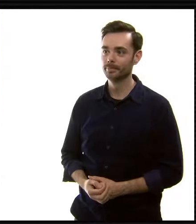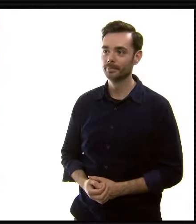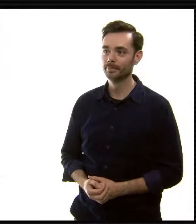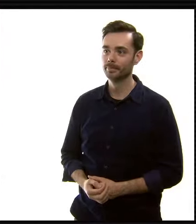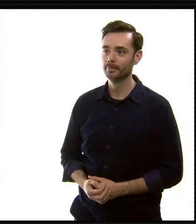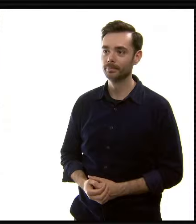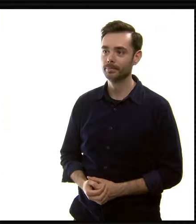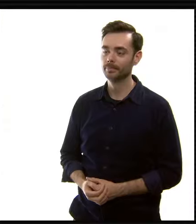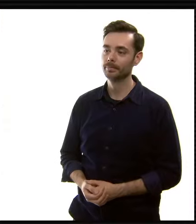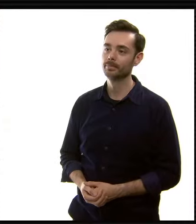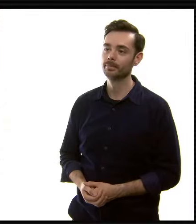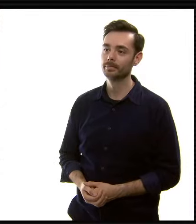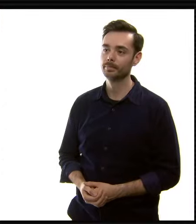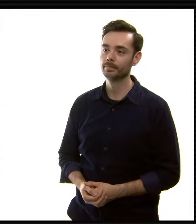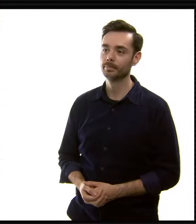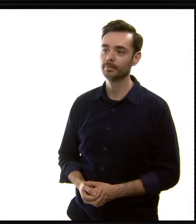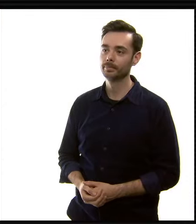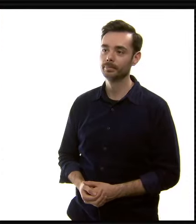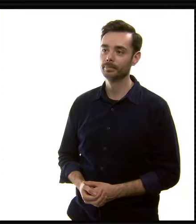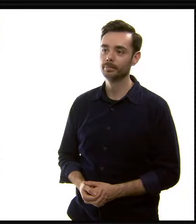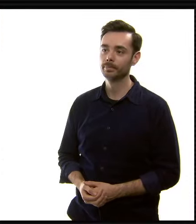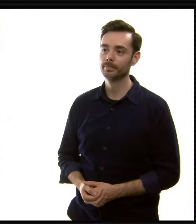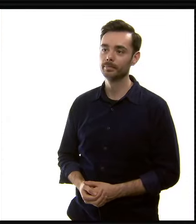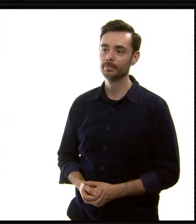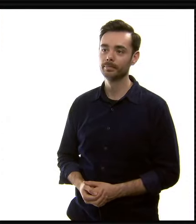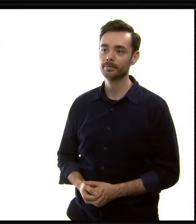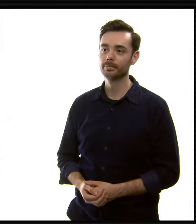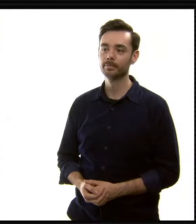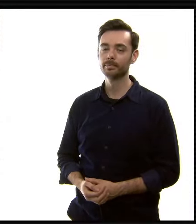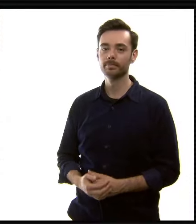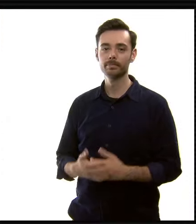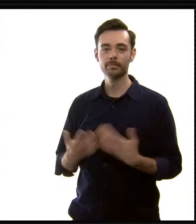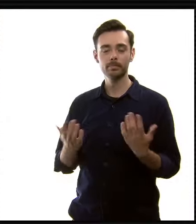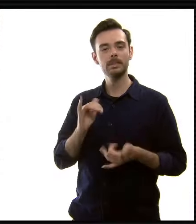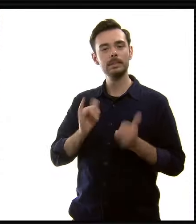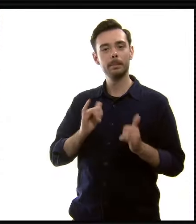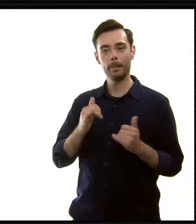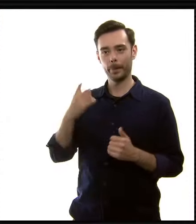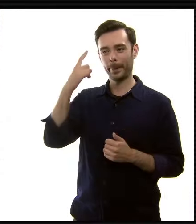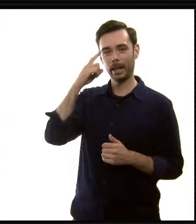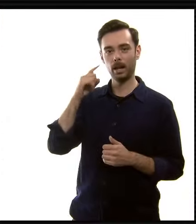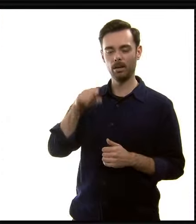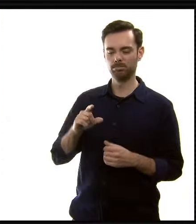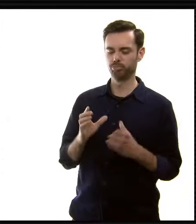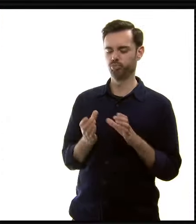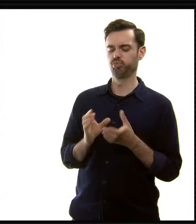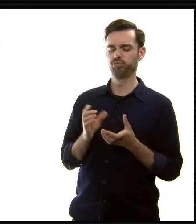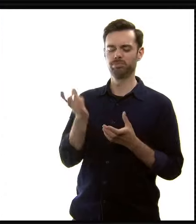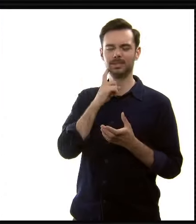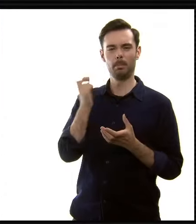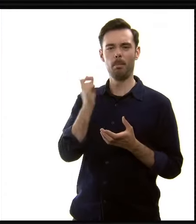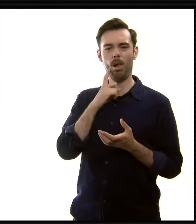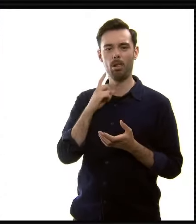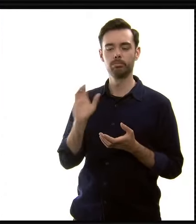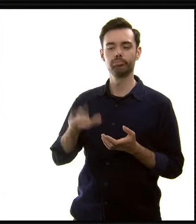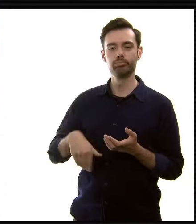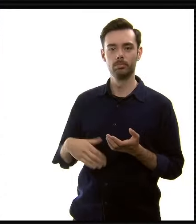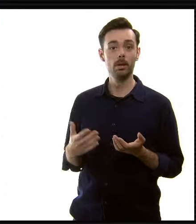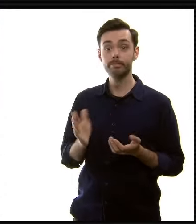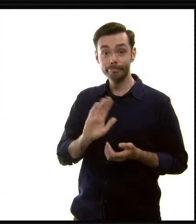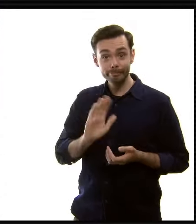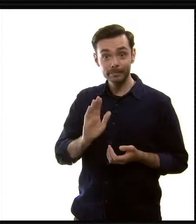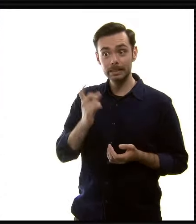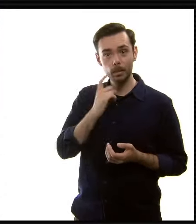The idea of simplicity is often dismissed as not sophisticated, when oftentimes the reverse is true. Because